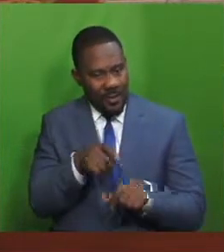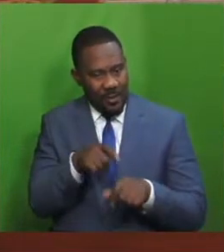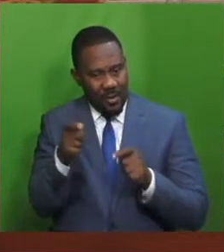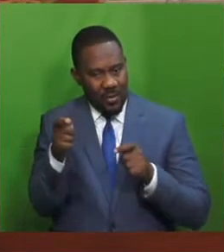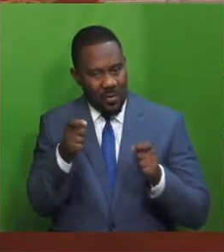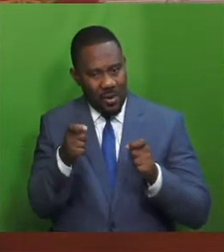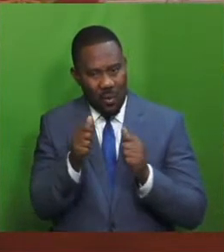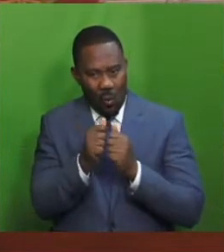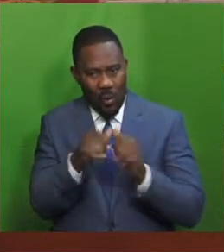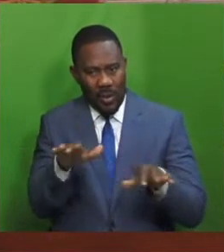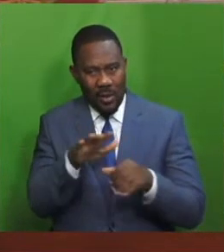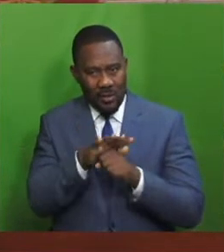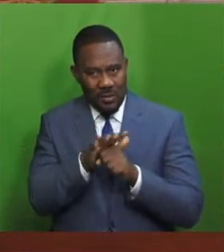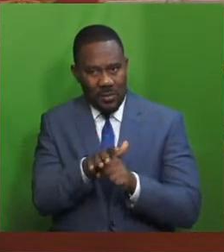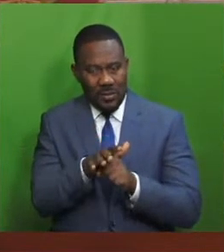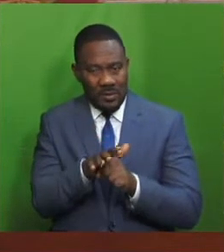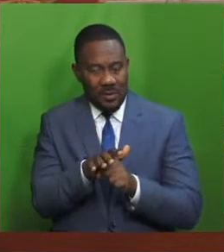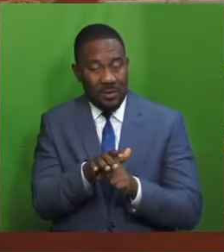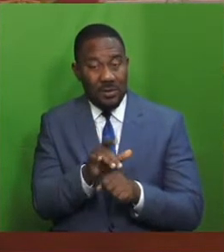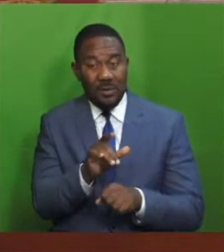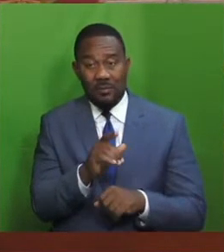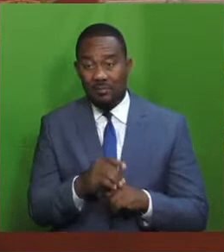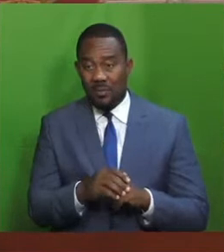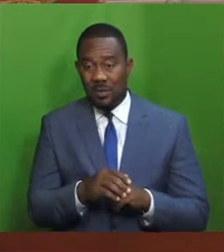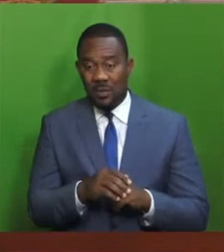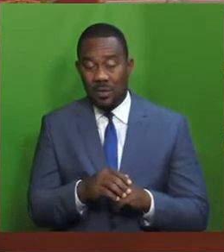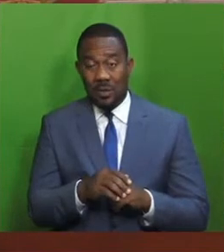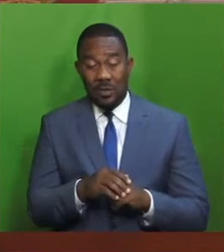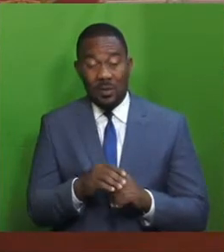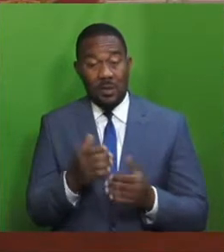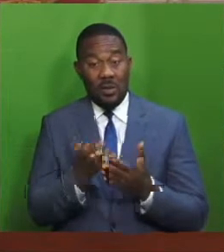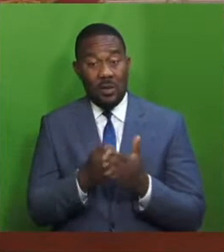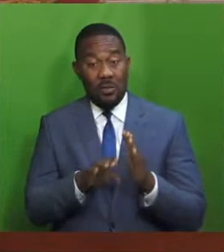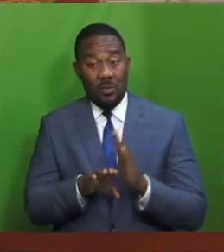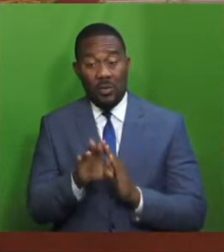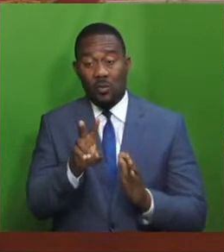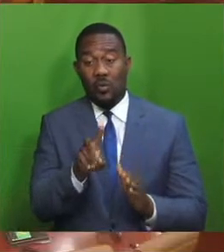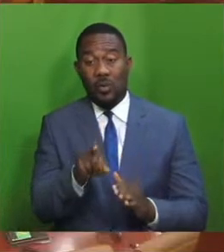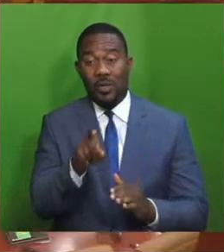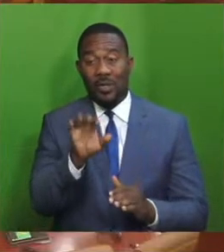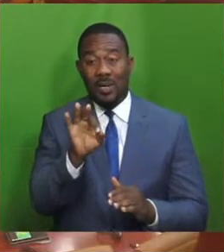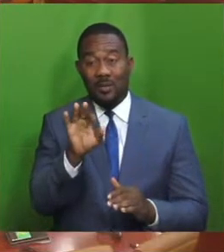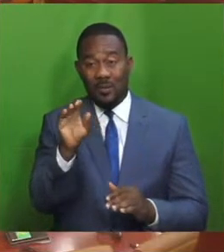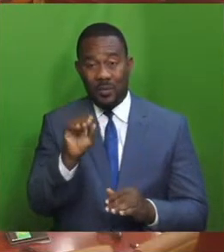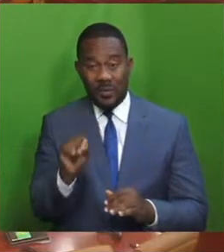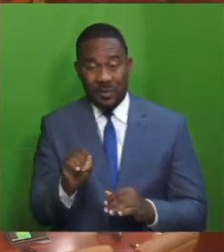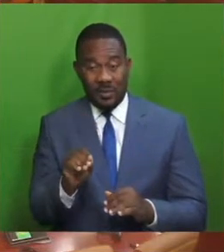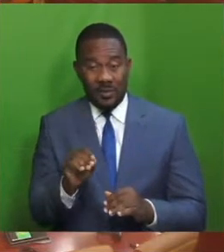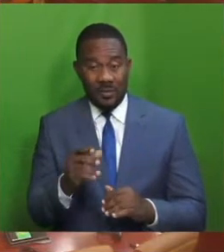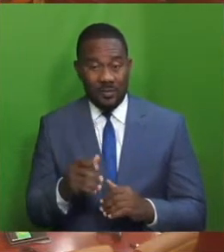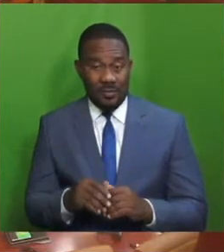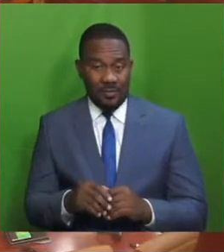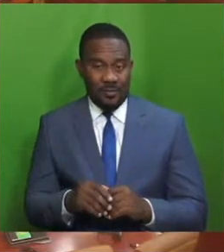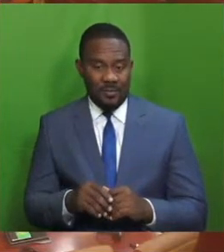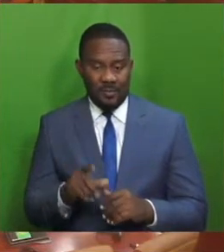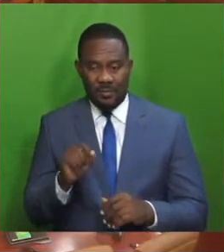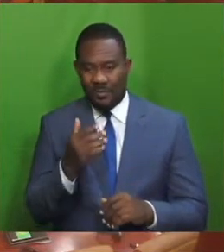in 2014, grew the economy by just 2.9%. In 2015,